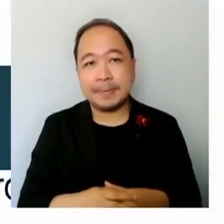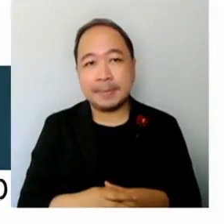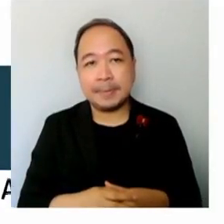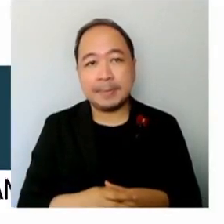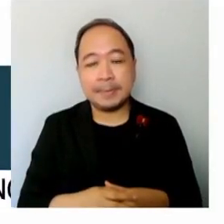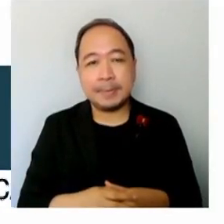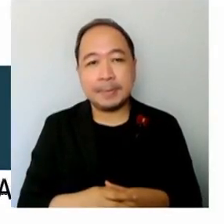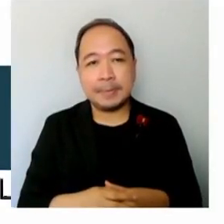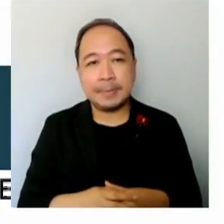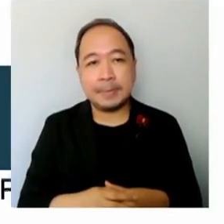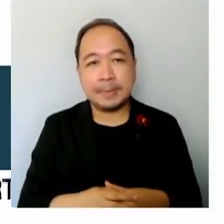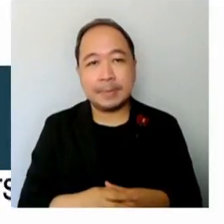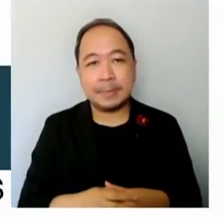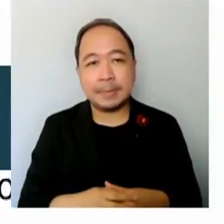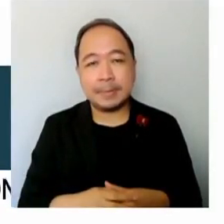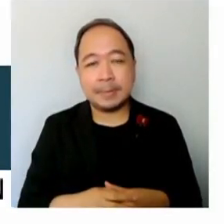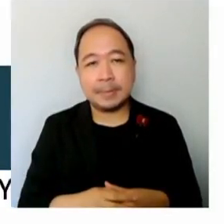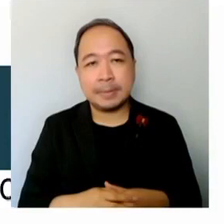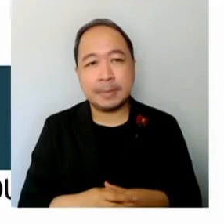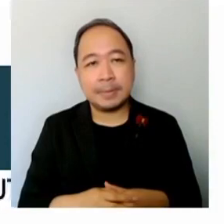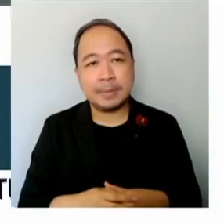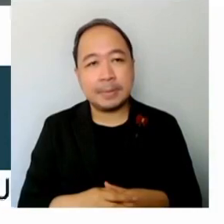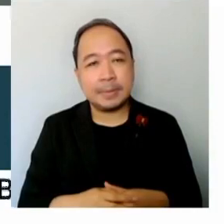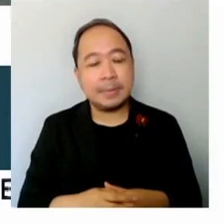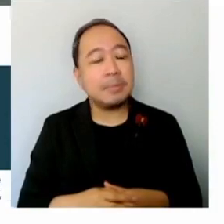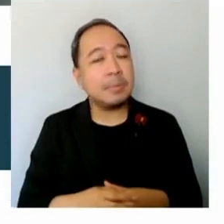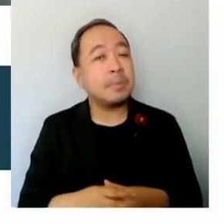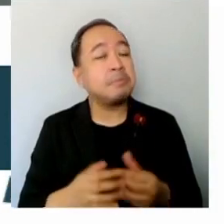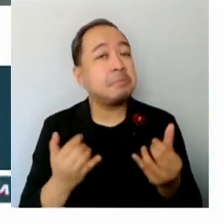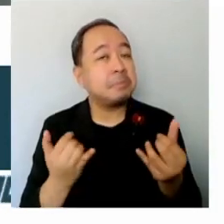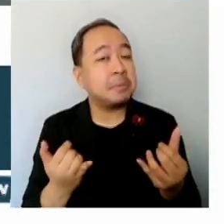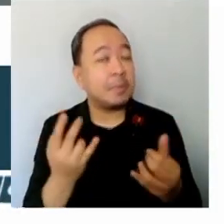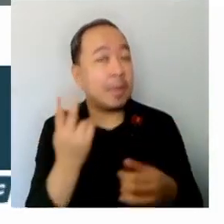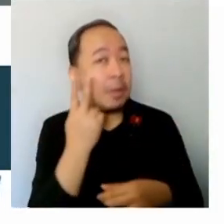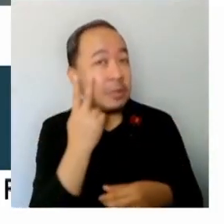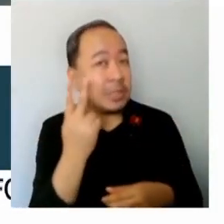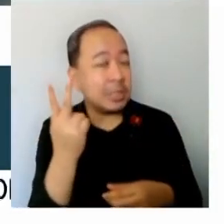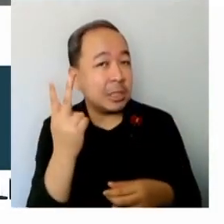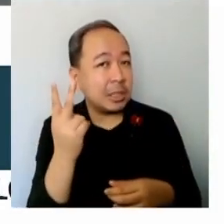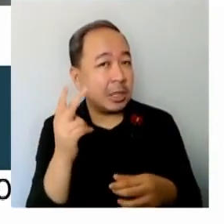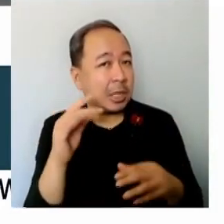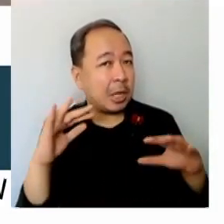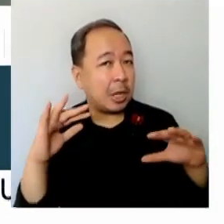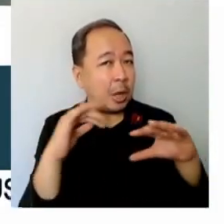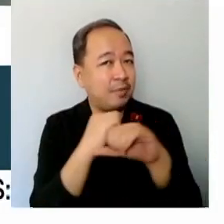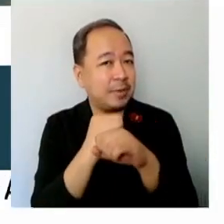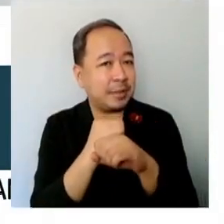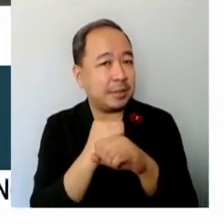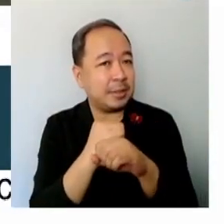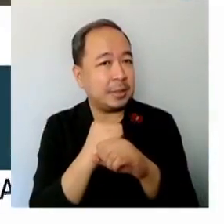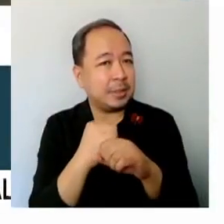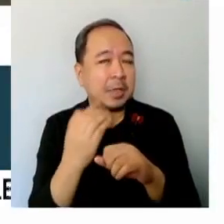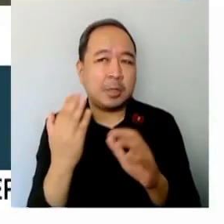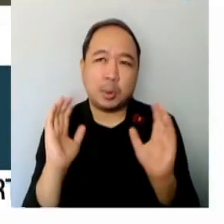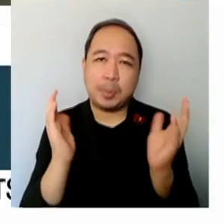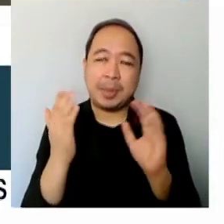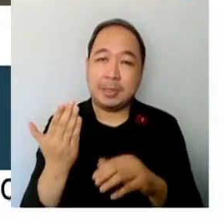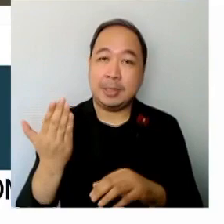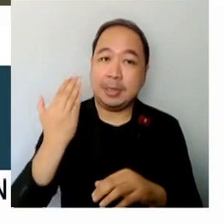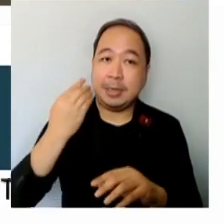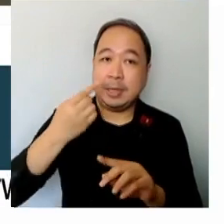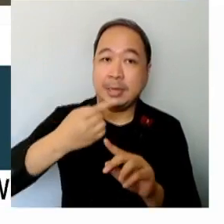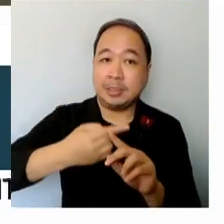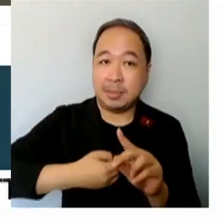Actually, a good breather for us. If you look at the overall index, it was stable from previous month. We're on track,